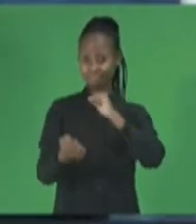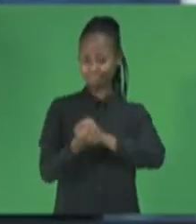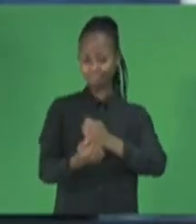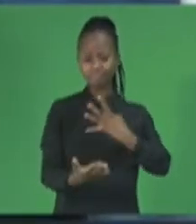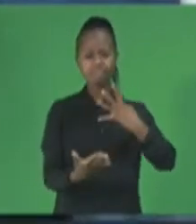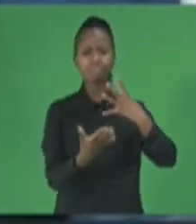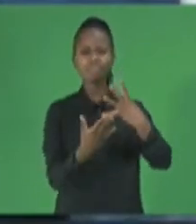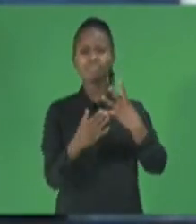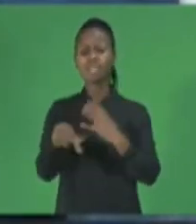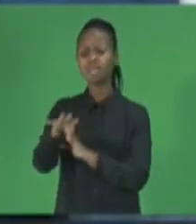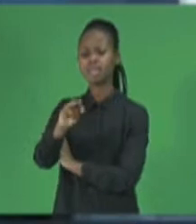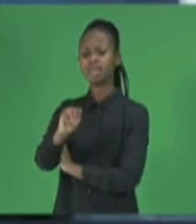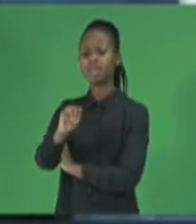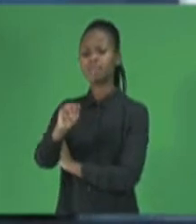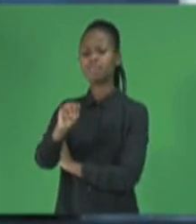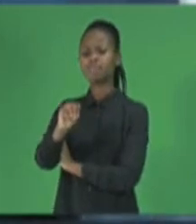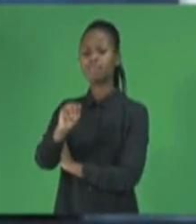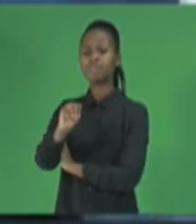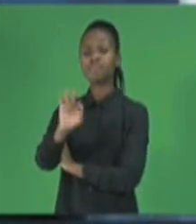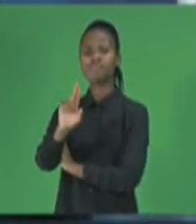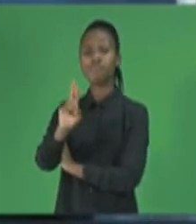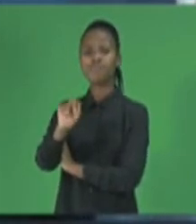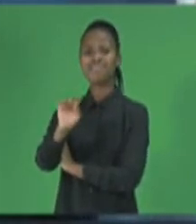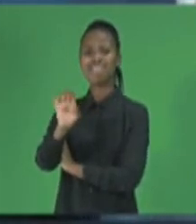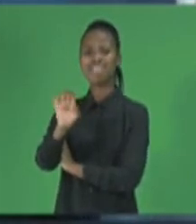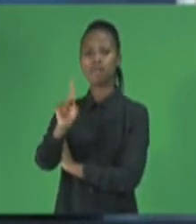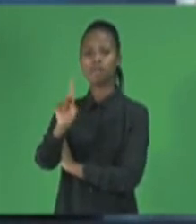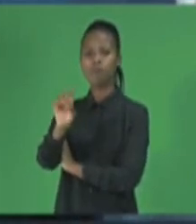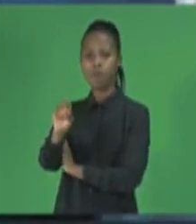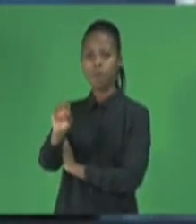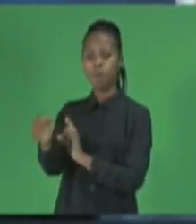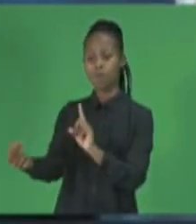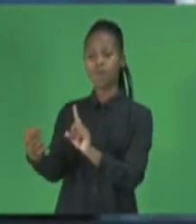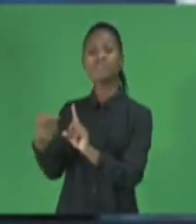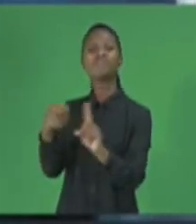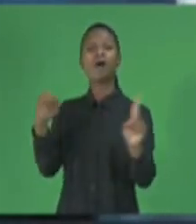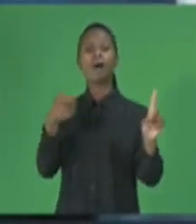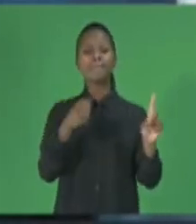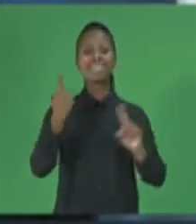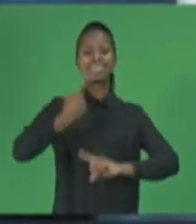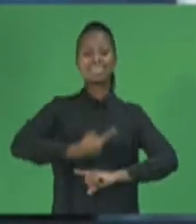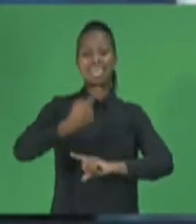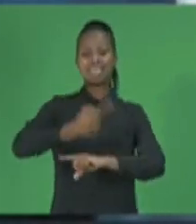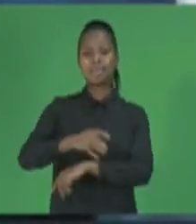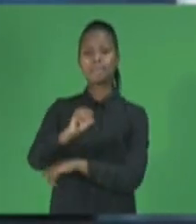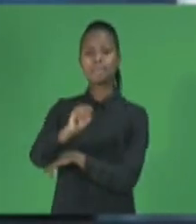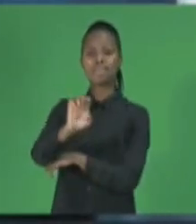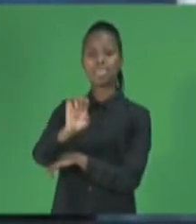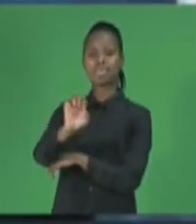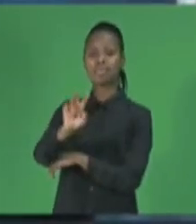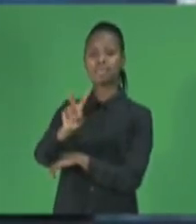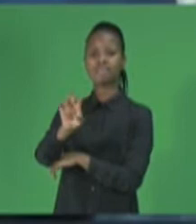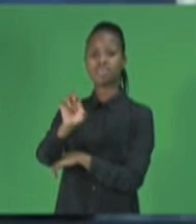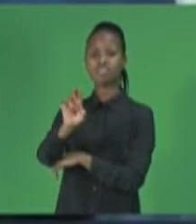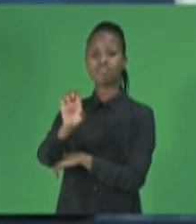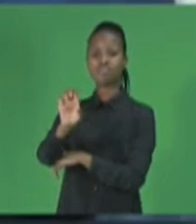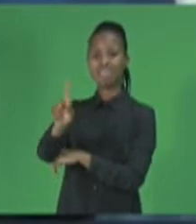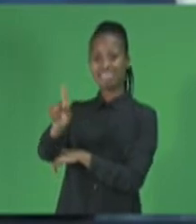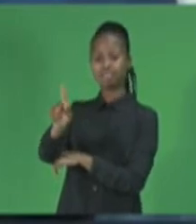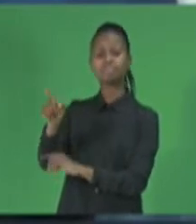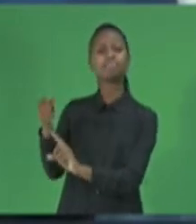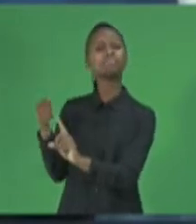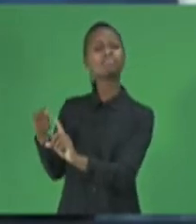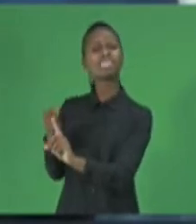Mfuneko from Daily Maverick. Has COVID-19 provided an opportunity for greater coordination between monetary